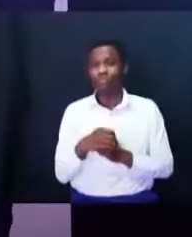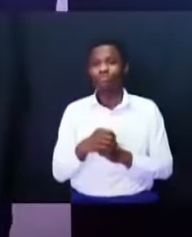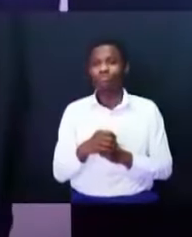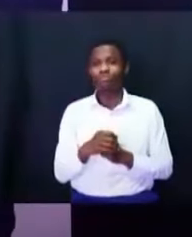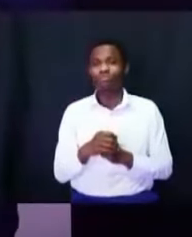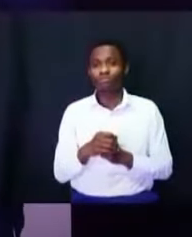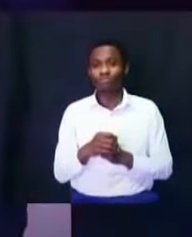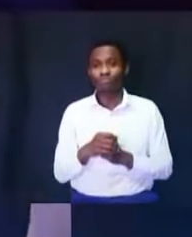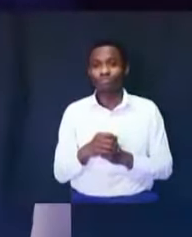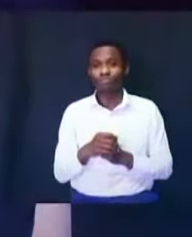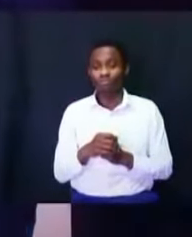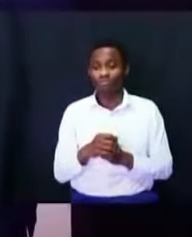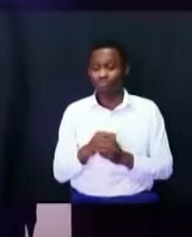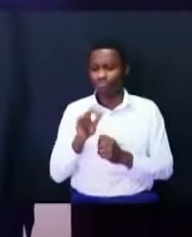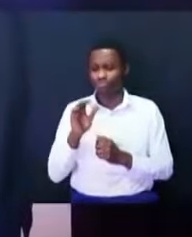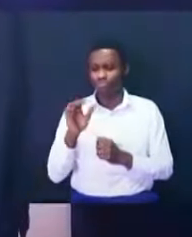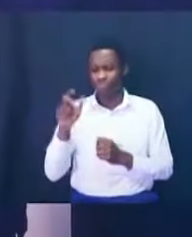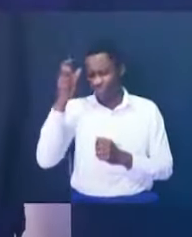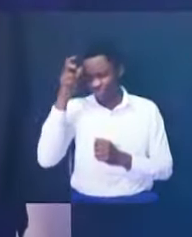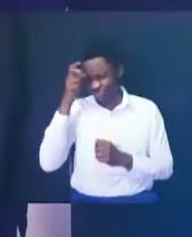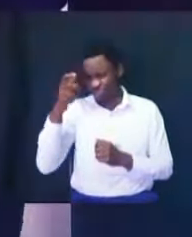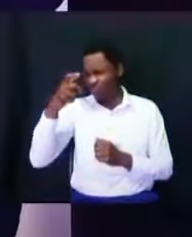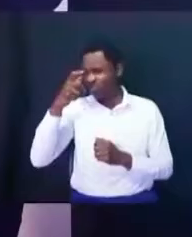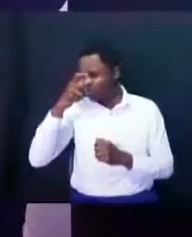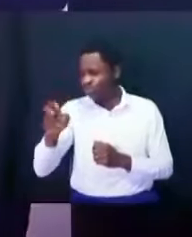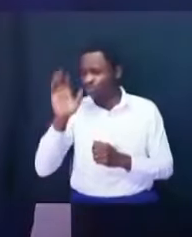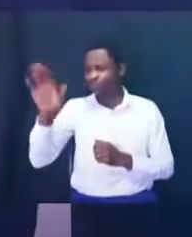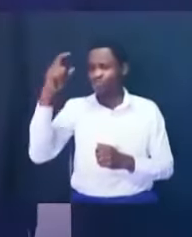wisdom he corrupted his wisdom now